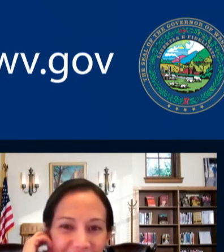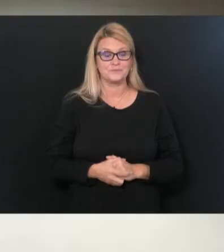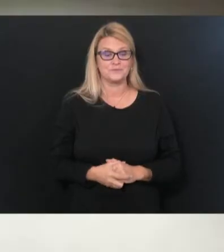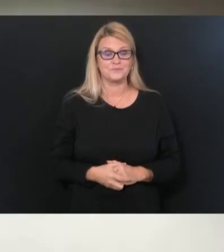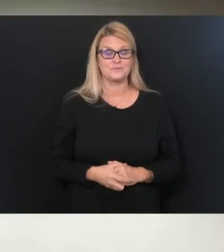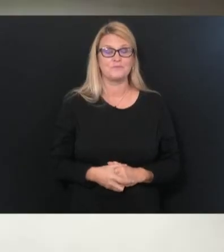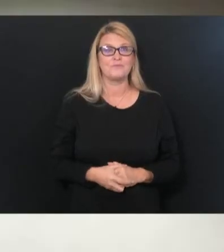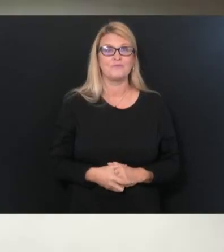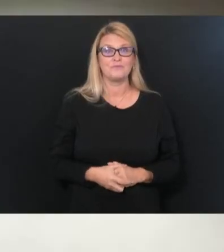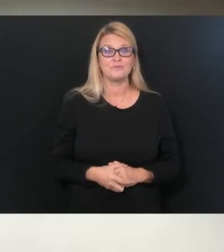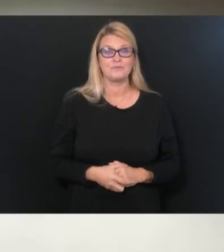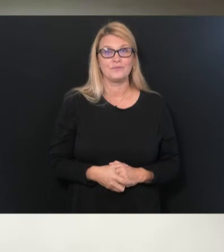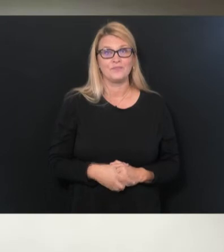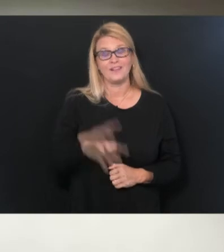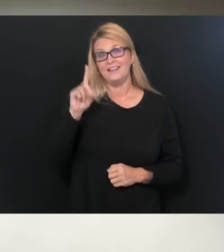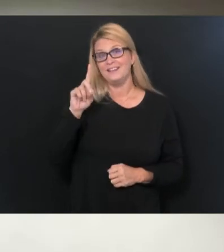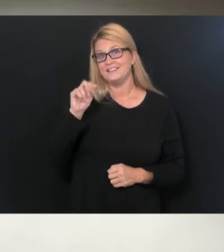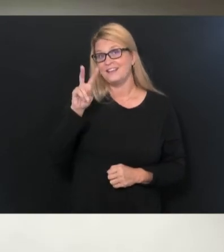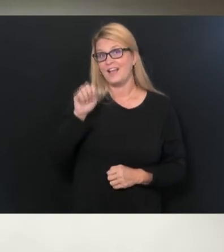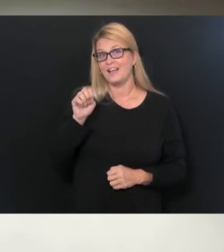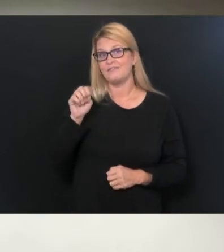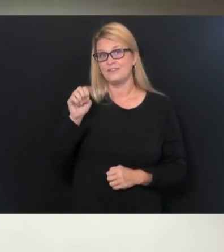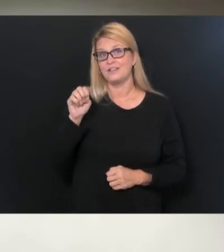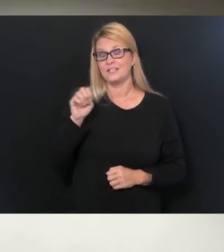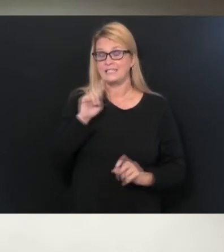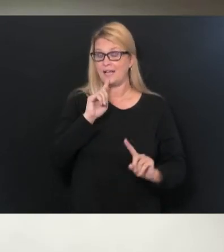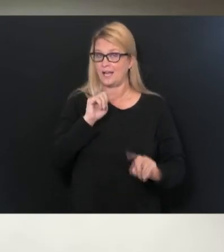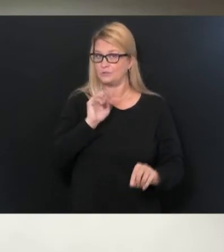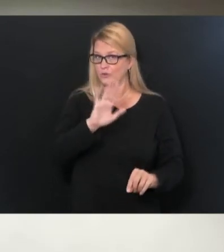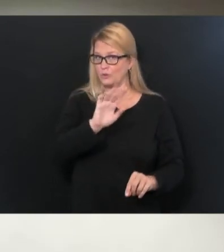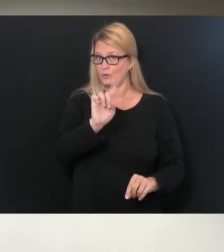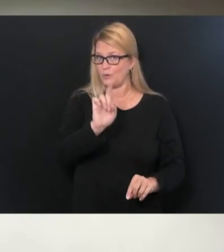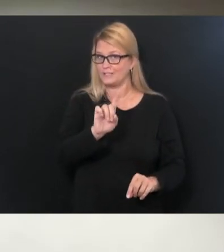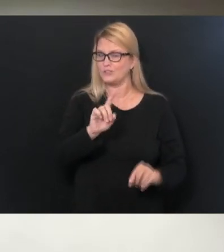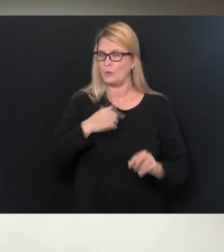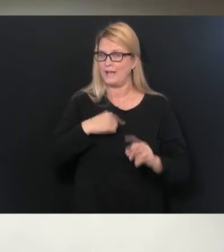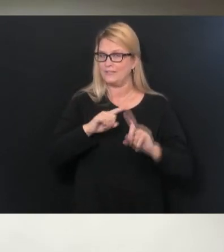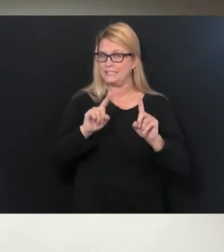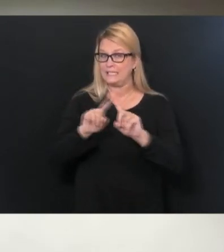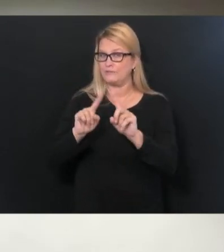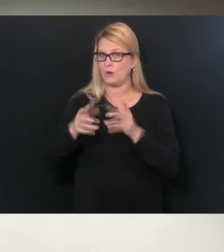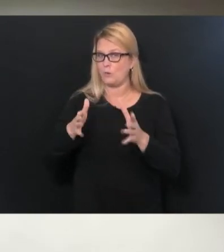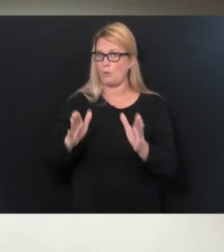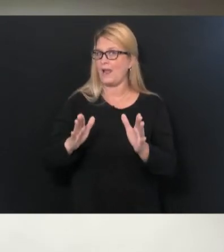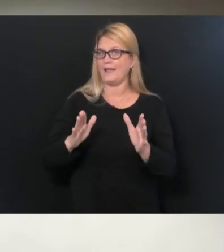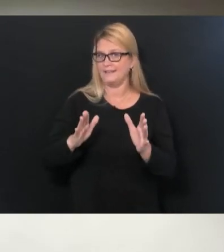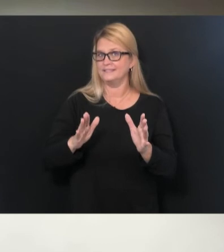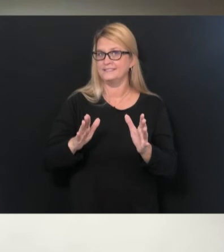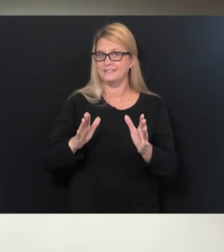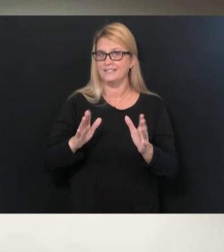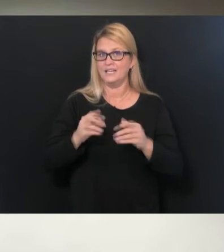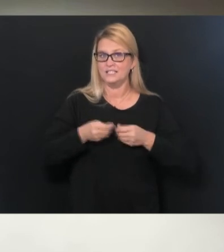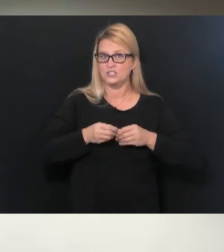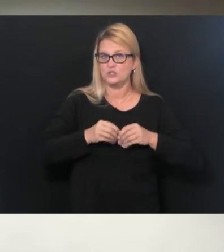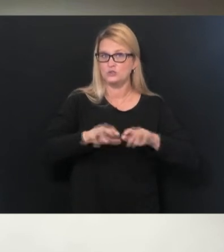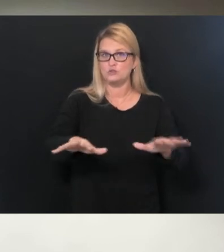Governor. So, Dave, to answer your question, be multiple ways depending on the various